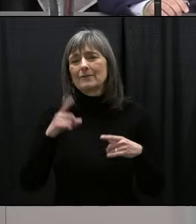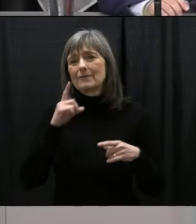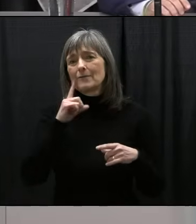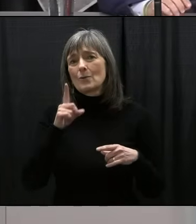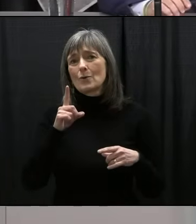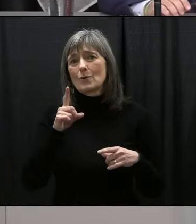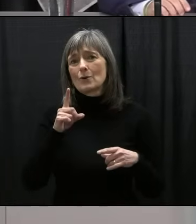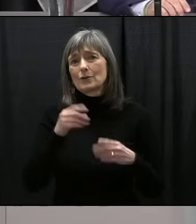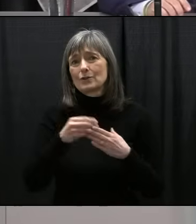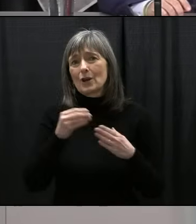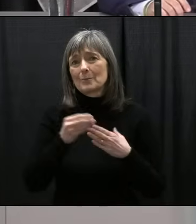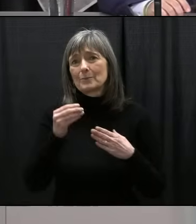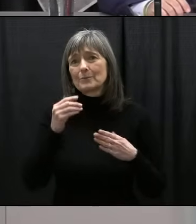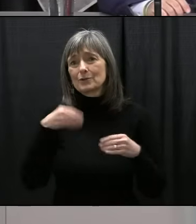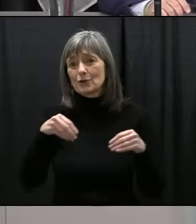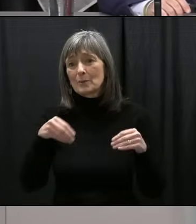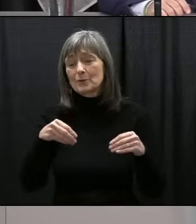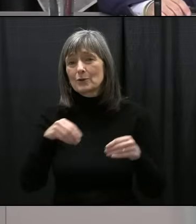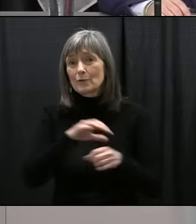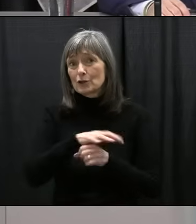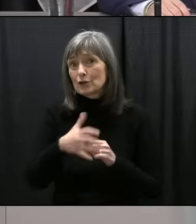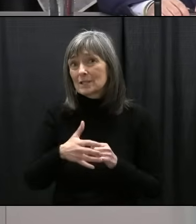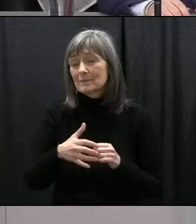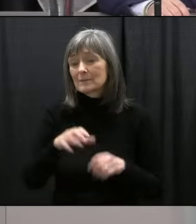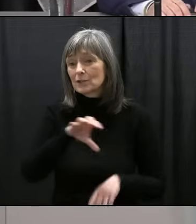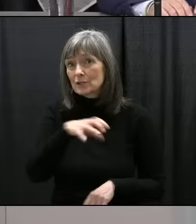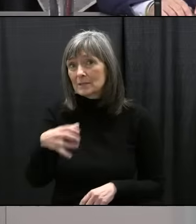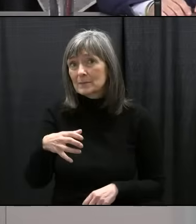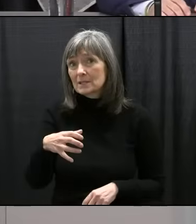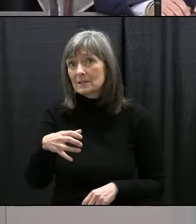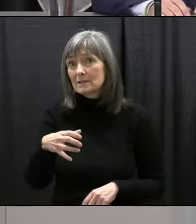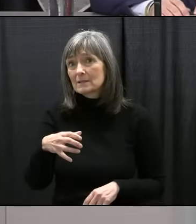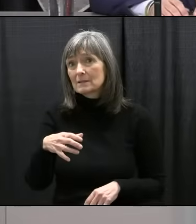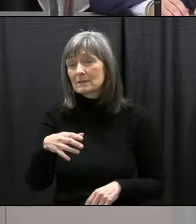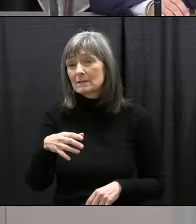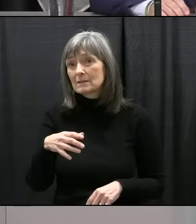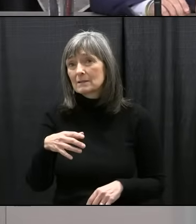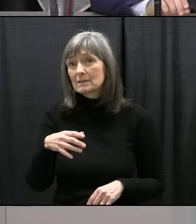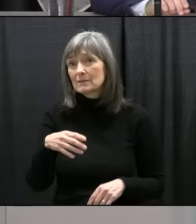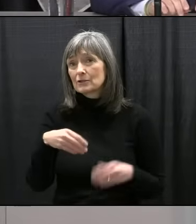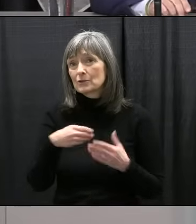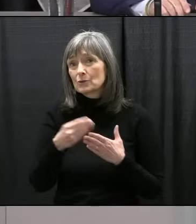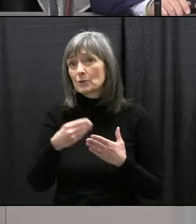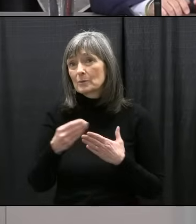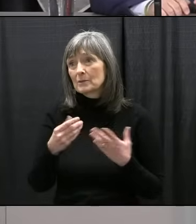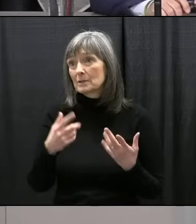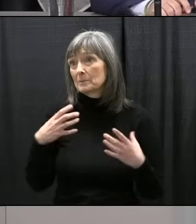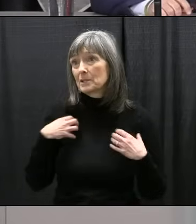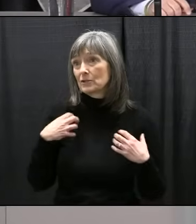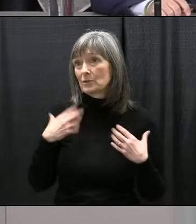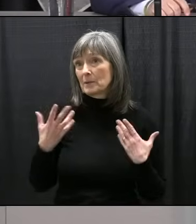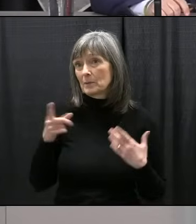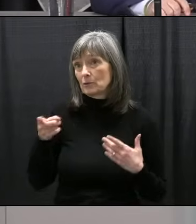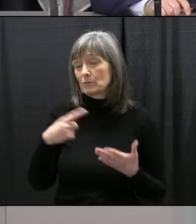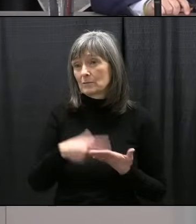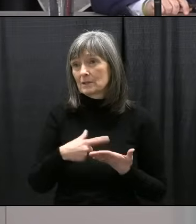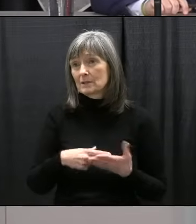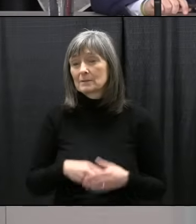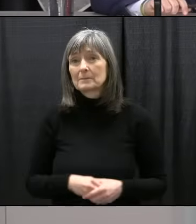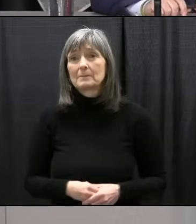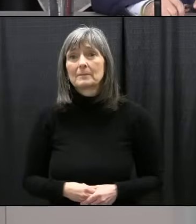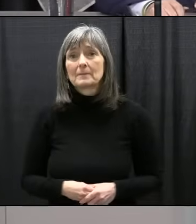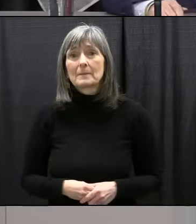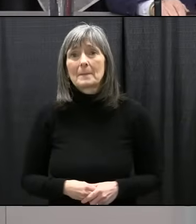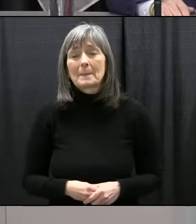Christmas? Will they be given, for example, on Boxing Day? Minister, that's probably best for you, I think.